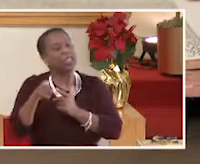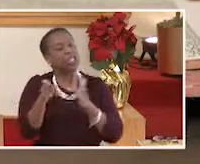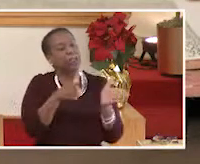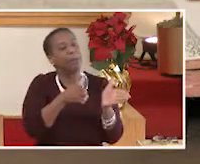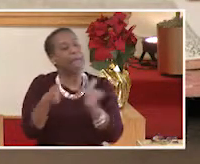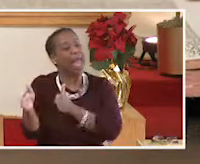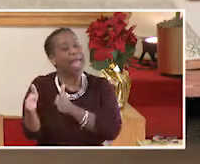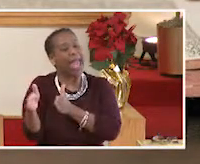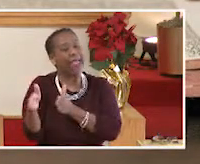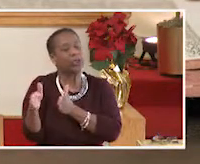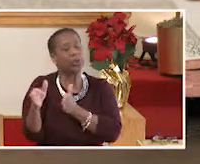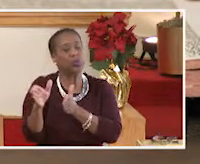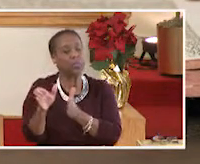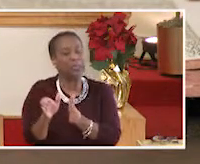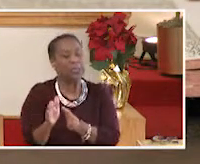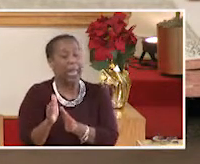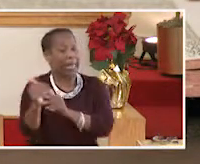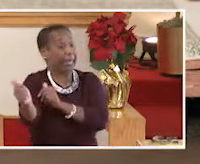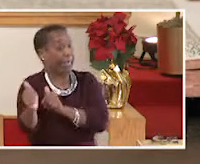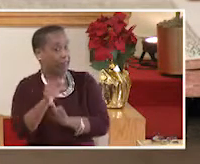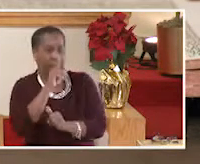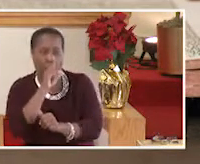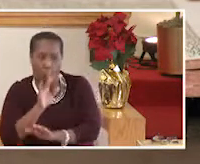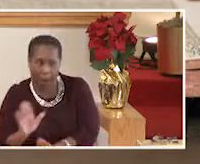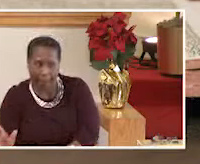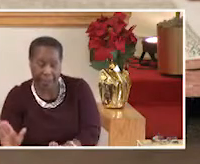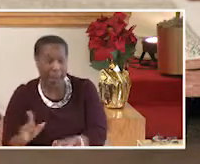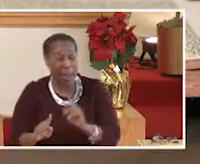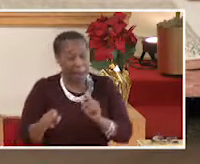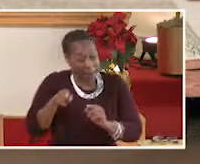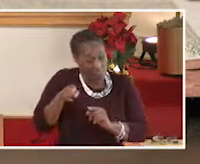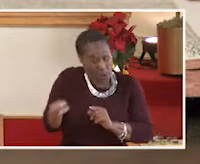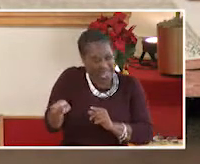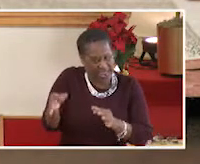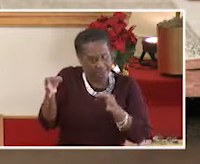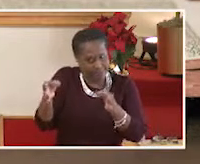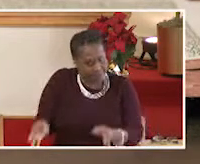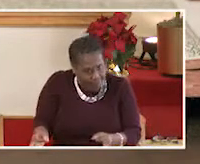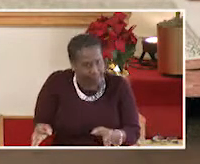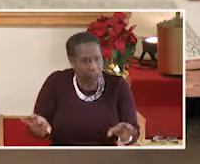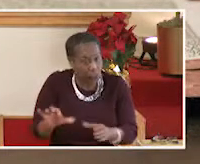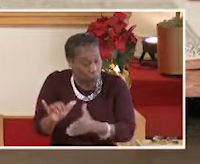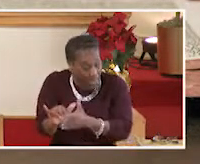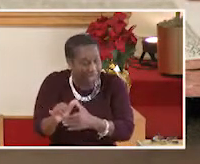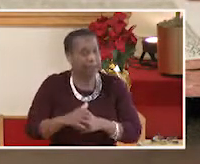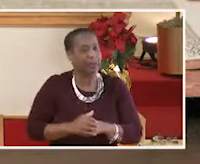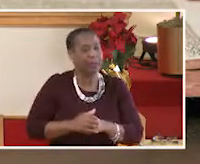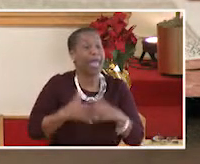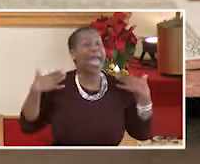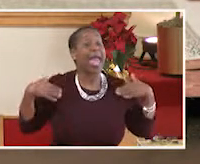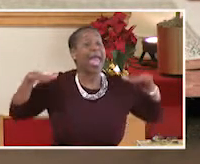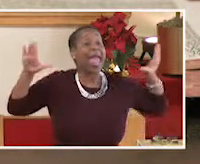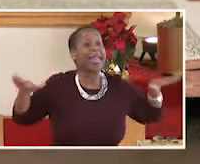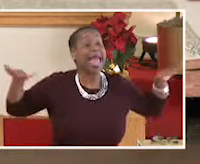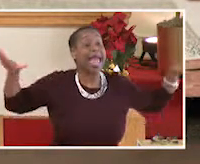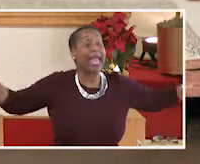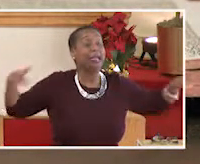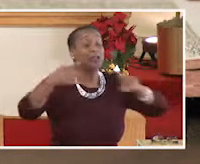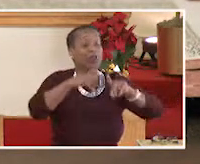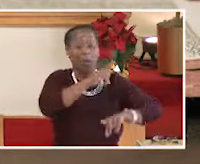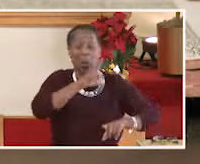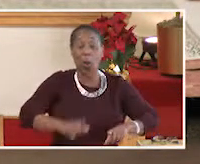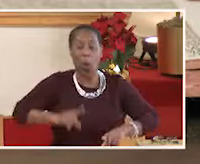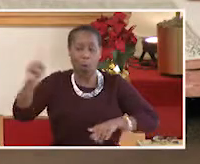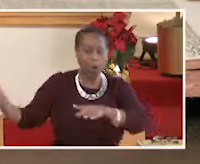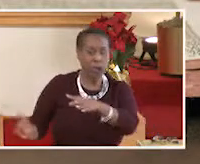dismiss her quietly. But just when he had resolved to do this, an angel of the Lord appeared to